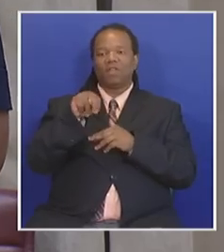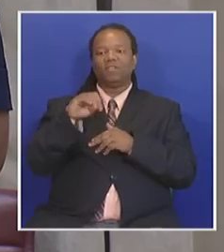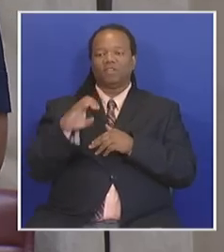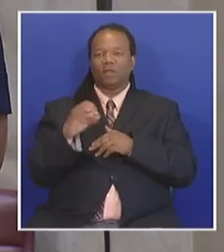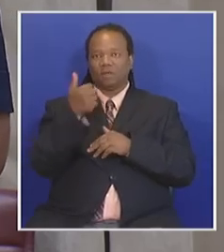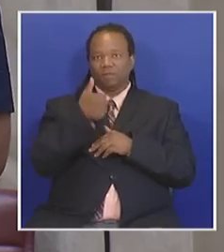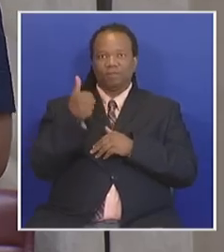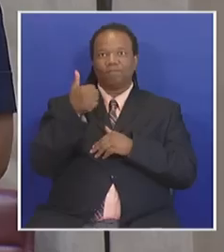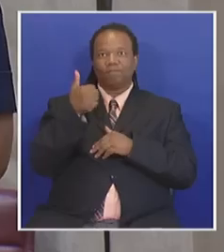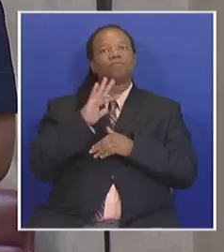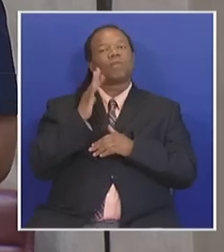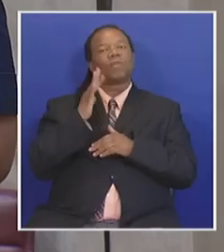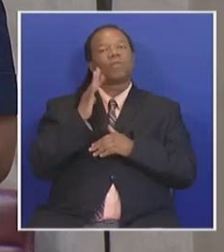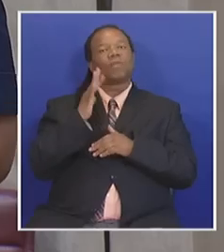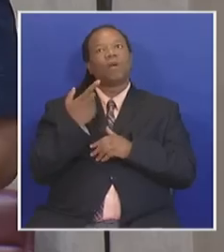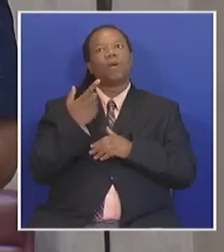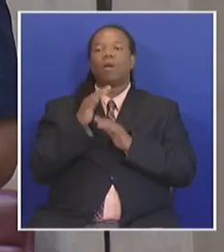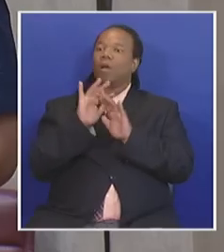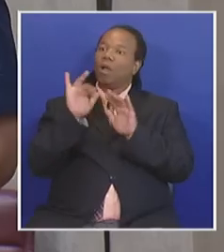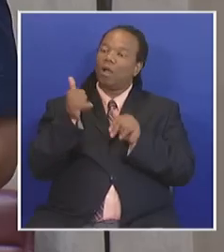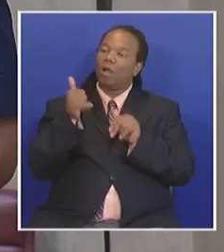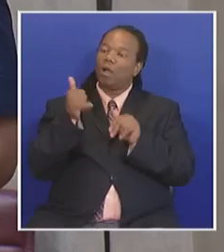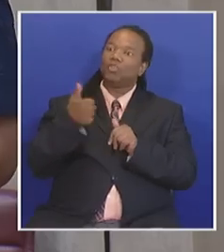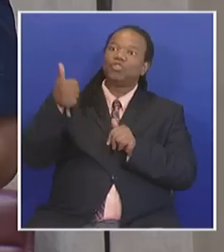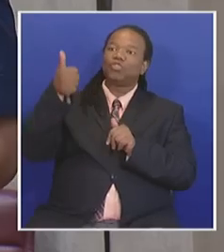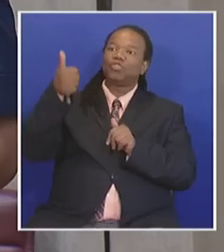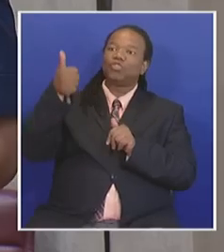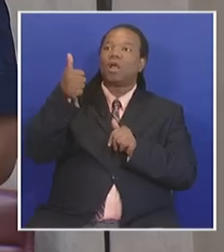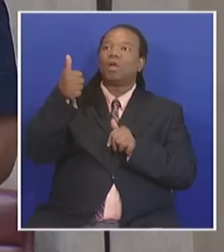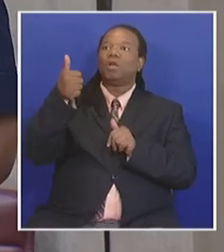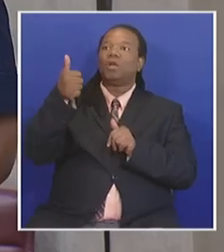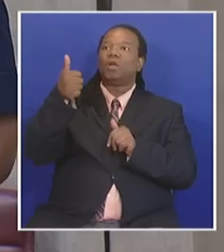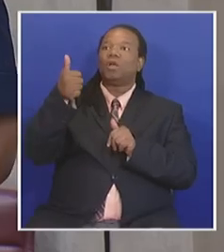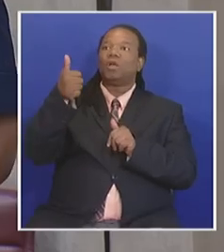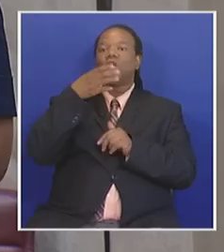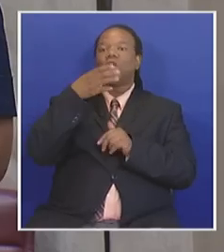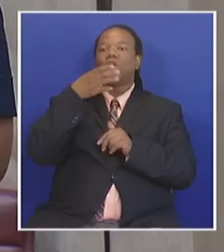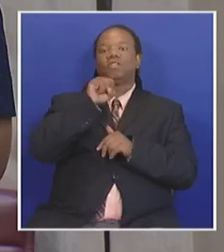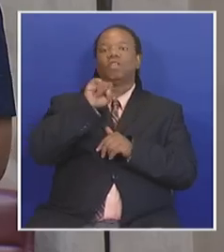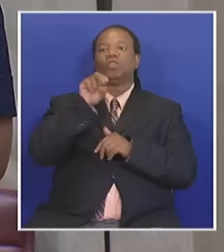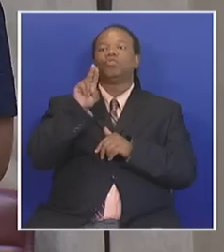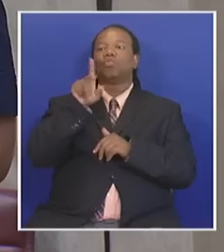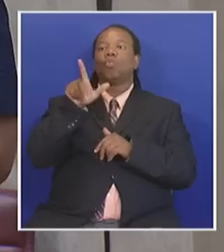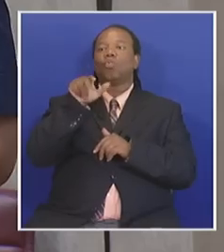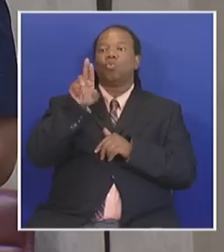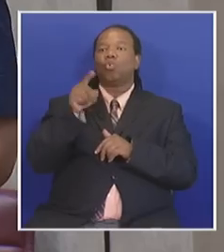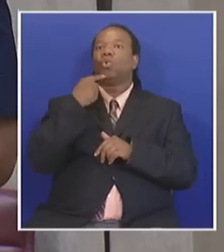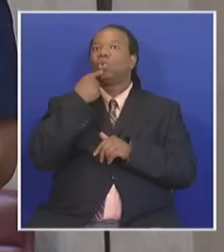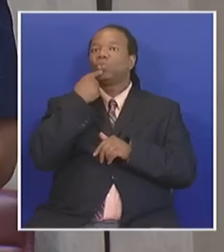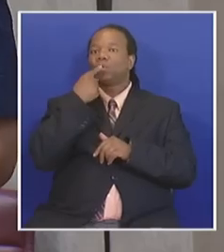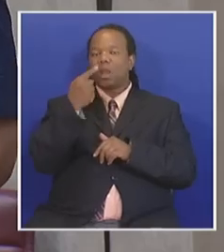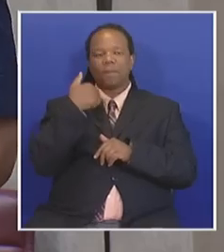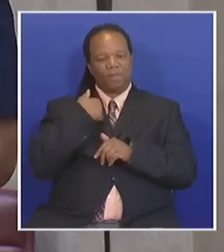I receive a call from a General Secretary, Mr. W.M. Sisulu, authorizing me to speak on behalf